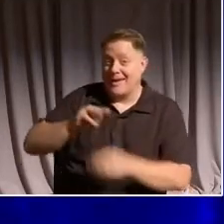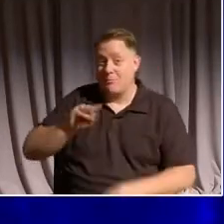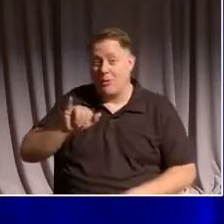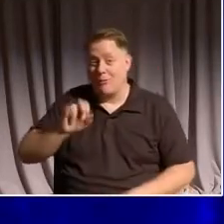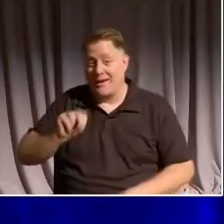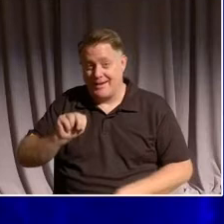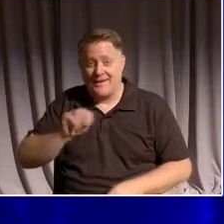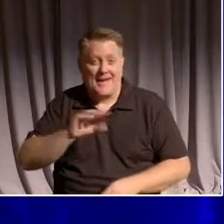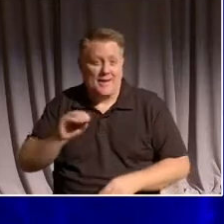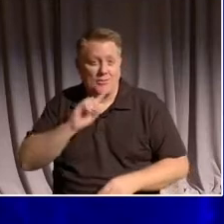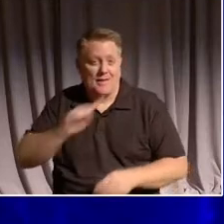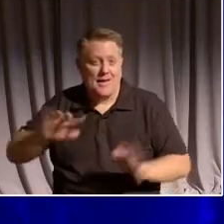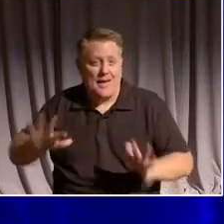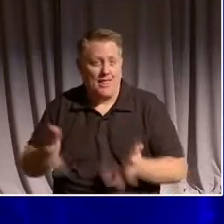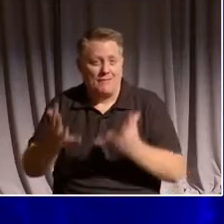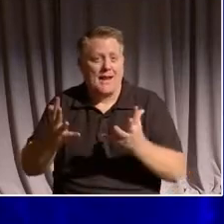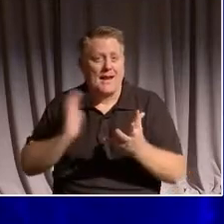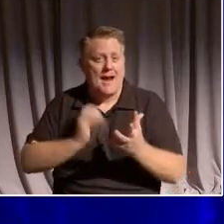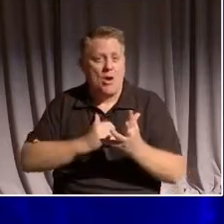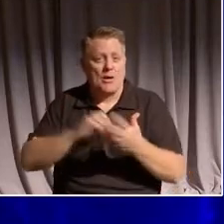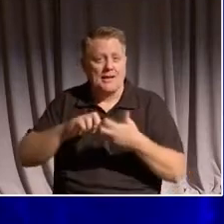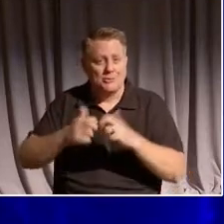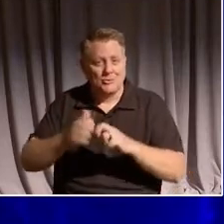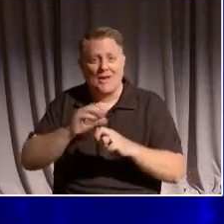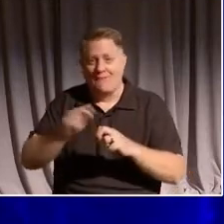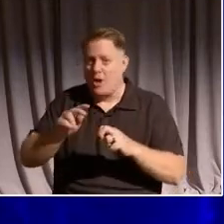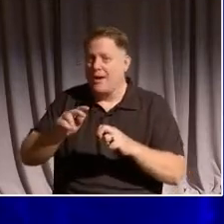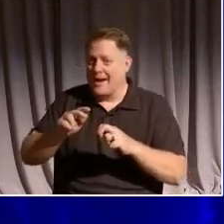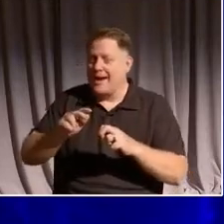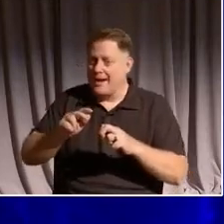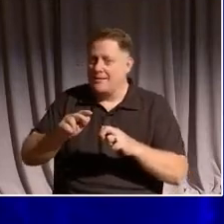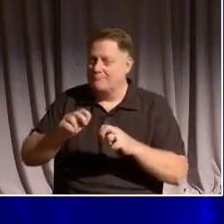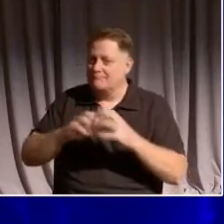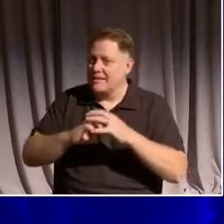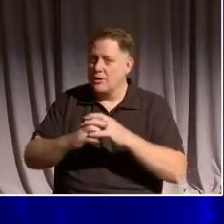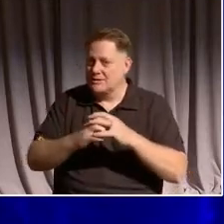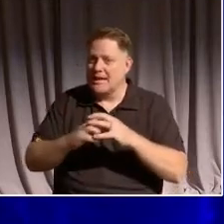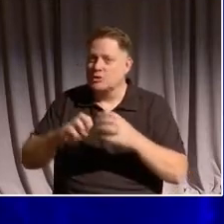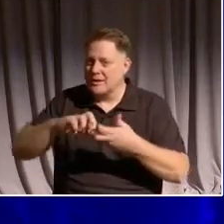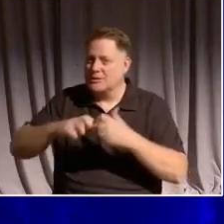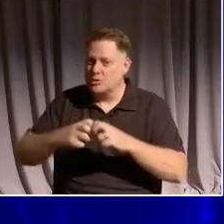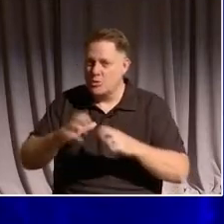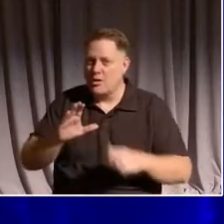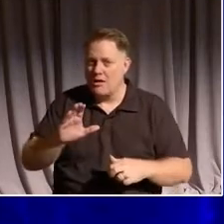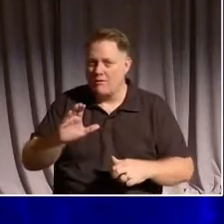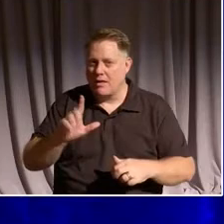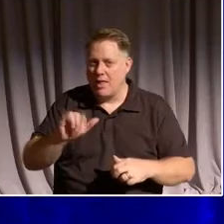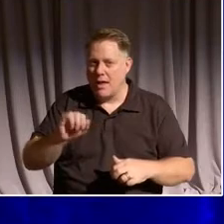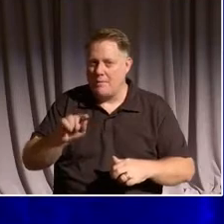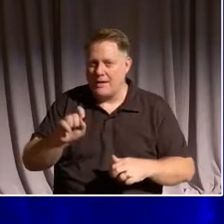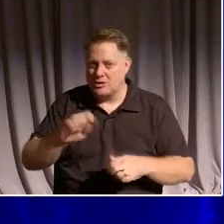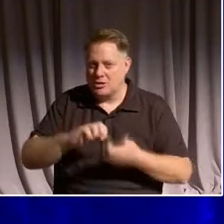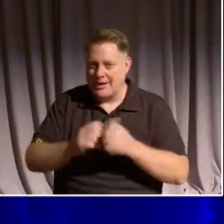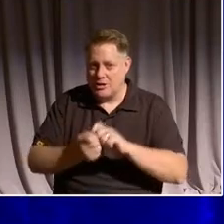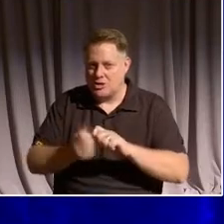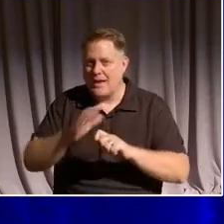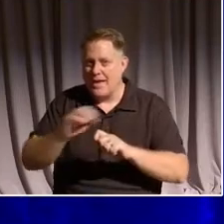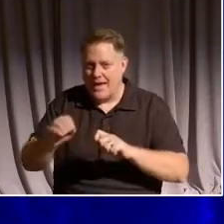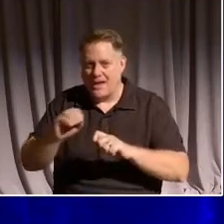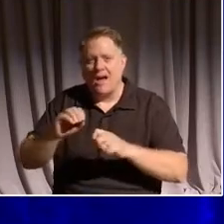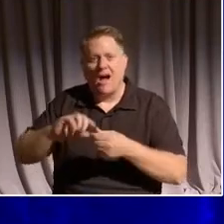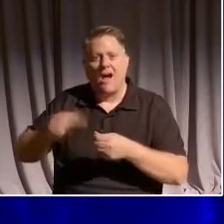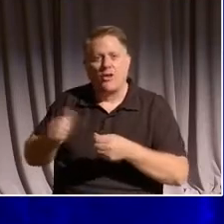for elevating the really critical issue and very intersectional issue of climate change, as well as the other comments